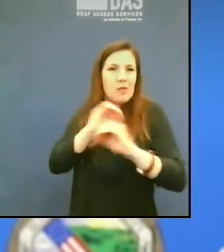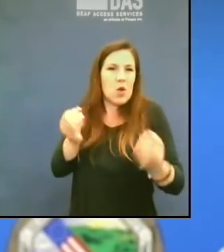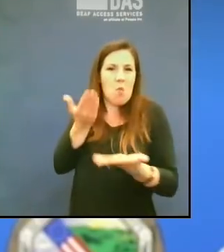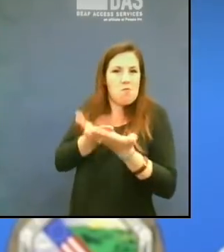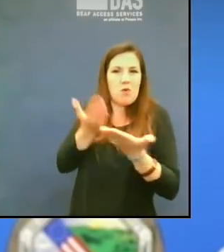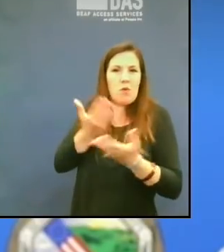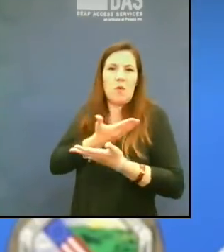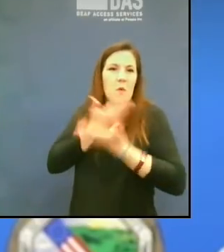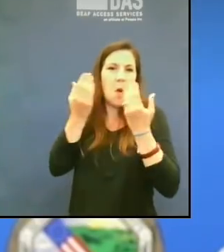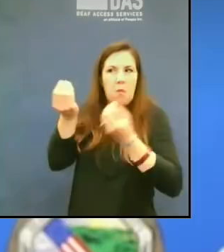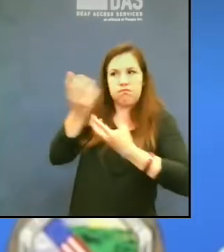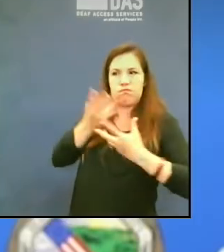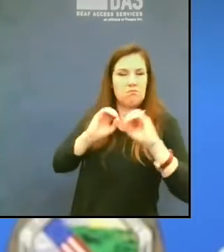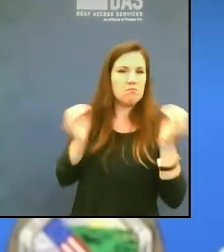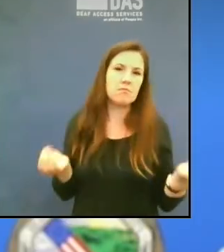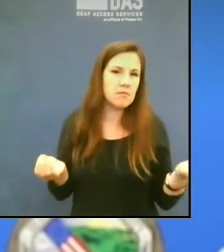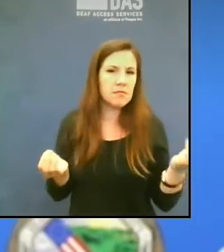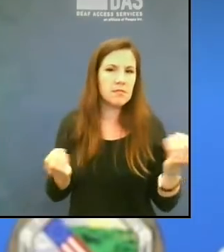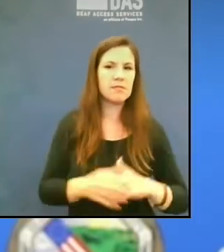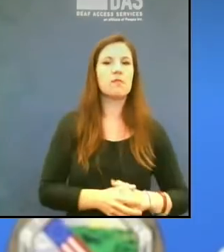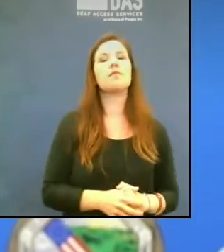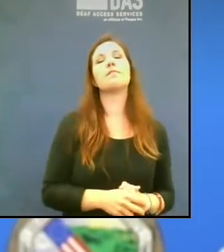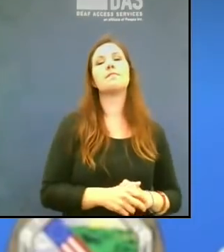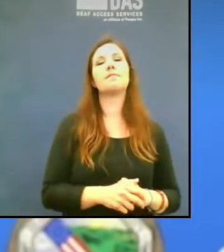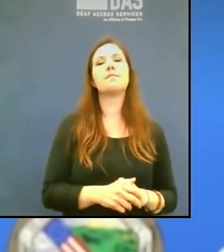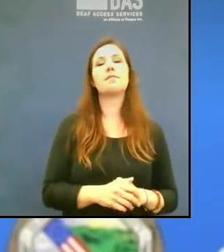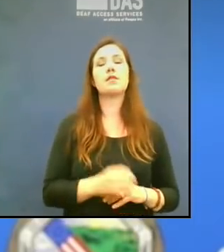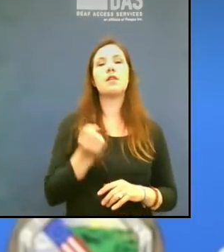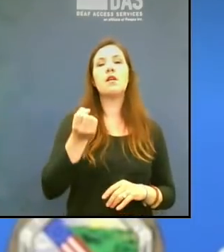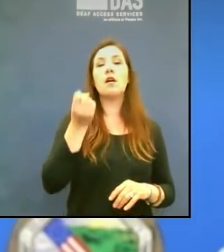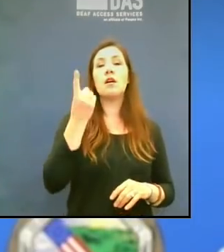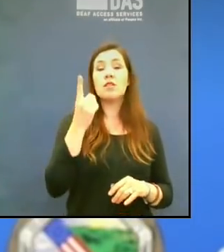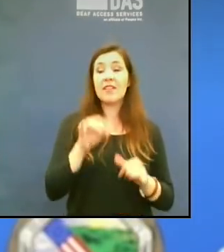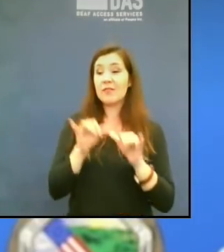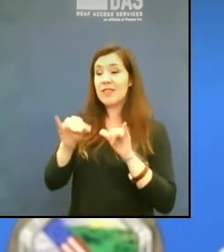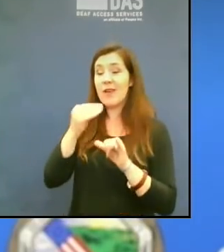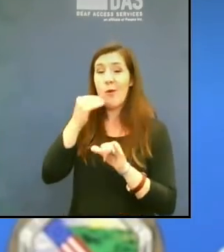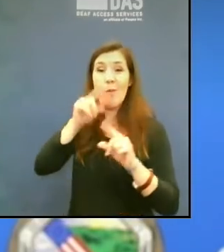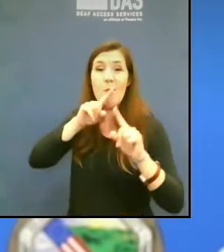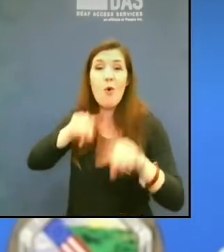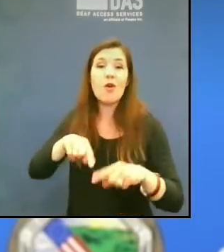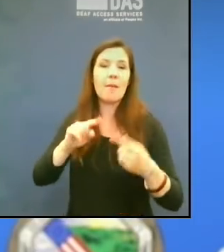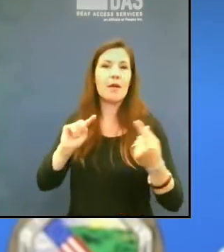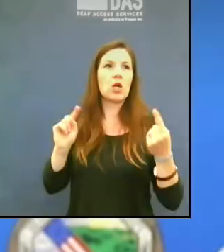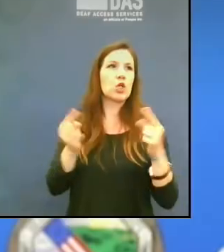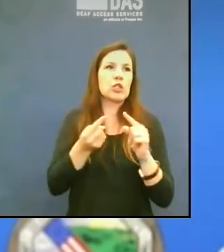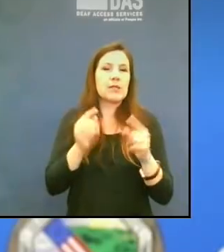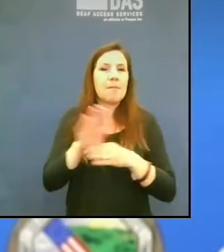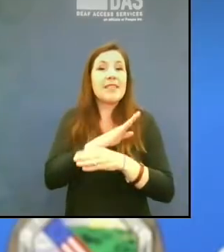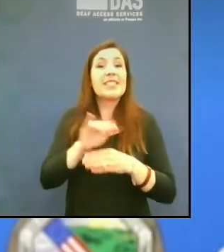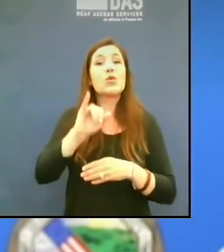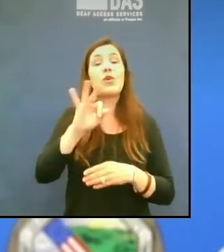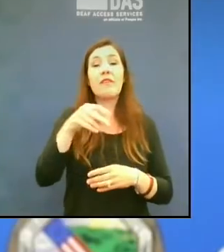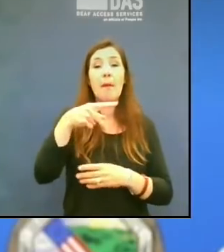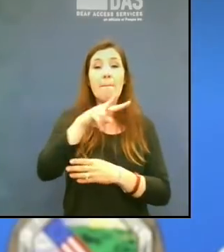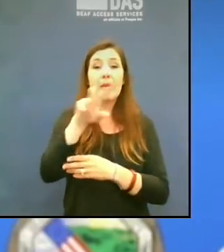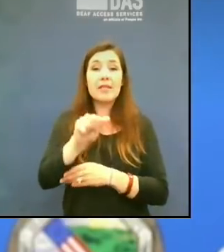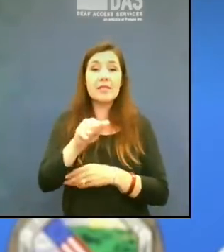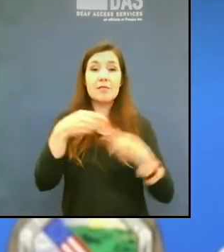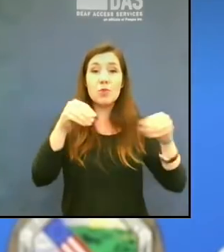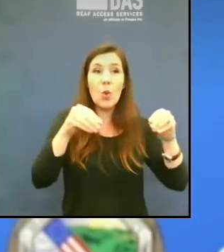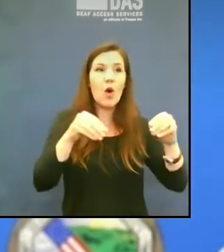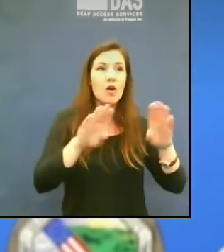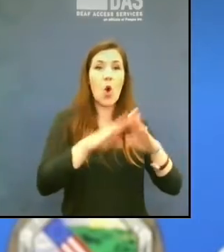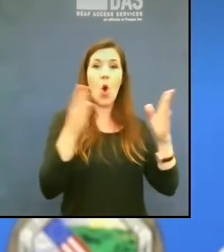possibility. We also realize when you put a curfew in, you're hurting businesses. A pizzeria that normally would sell pizzas till like 10 or 11 at night